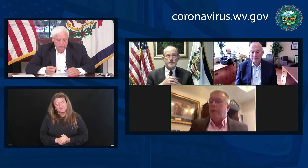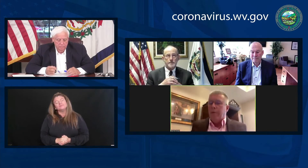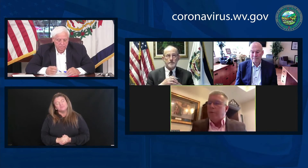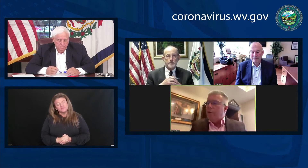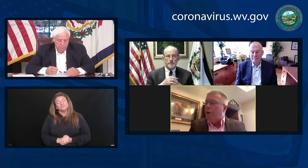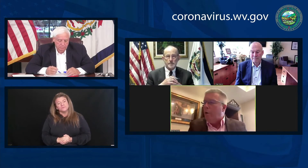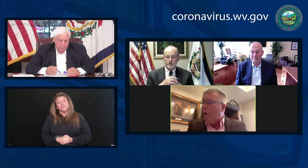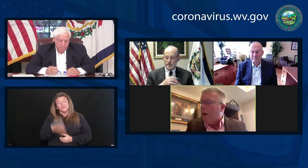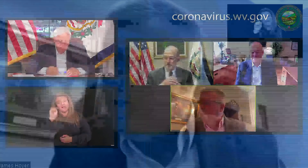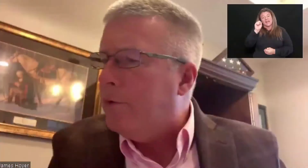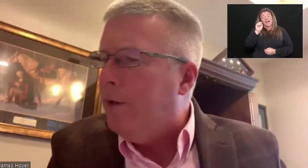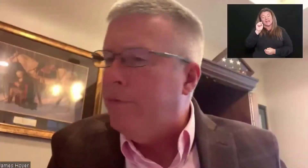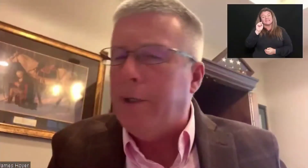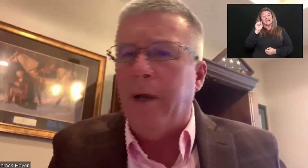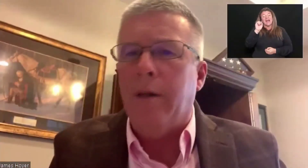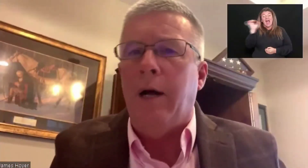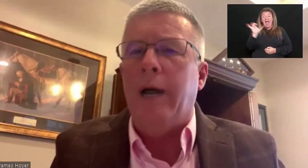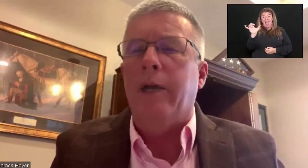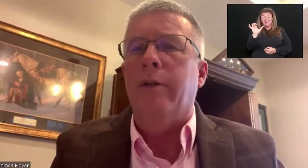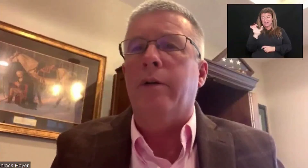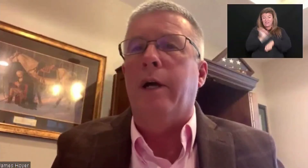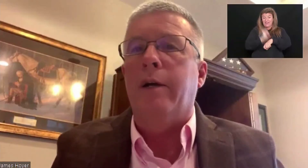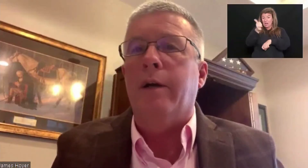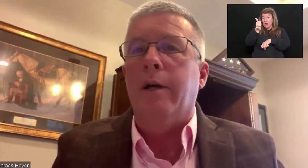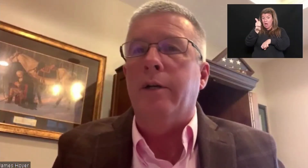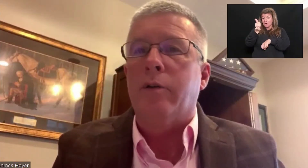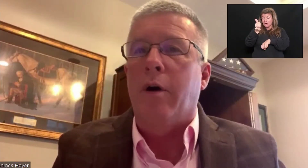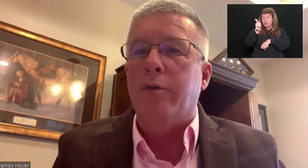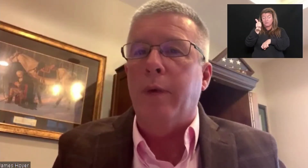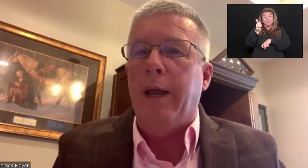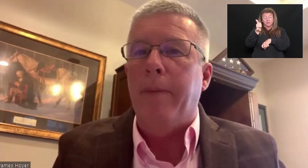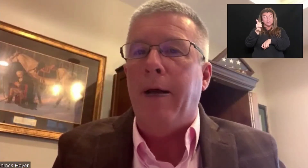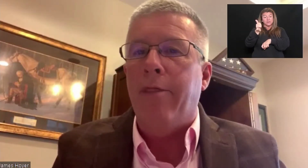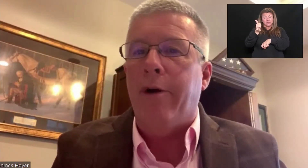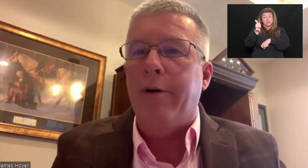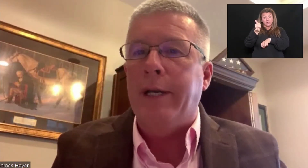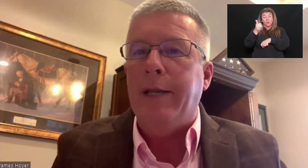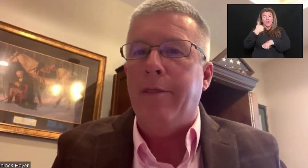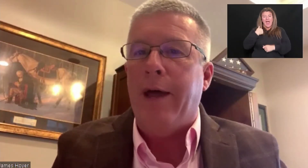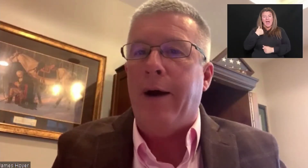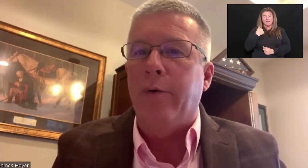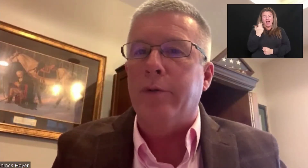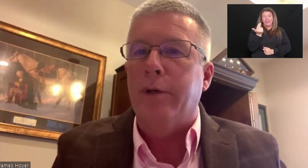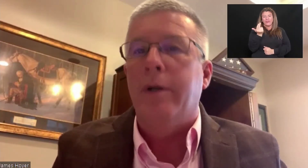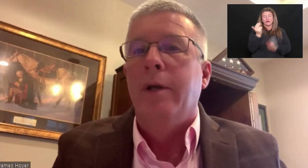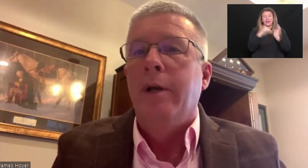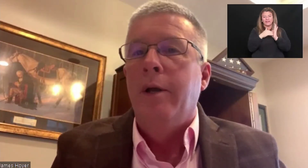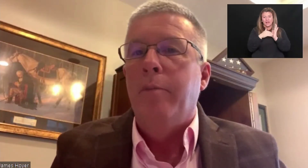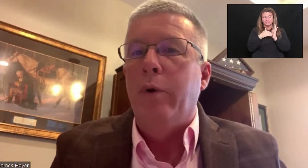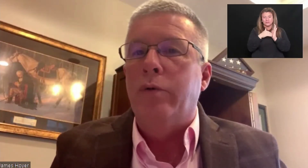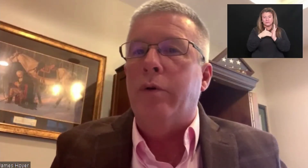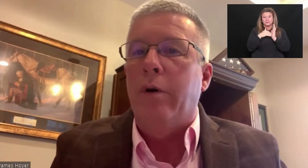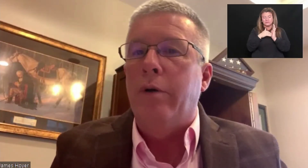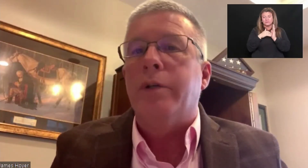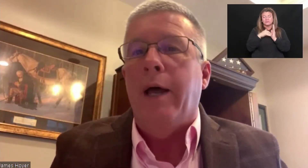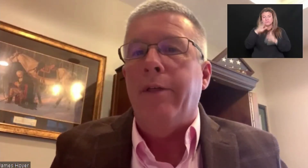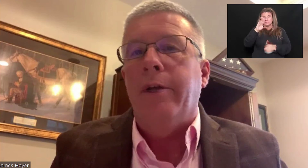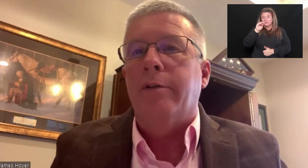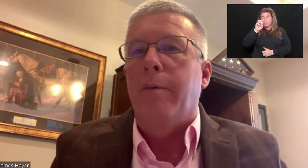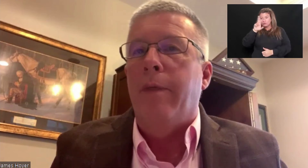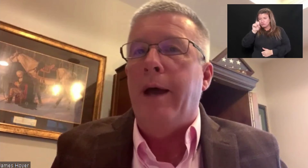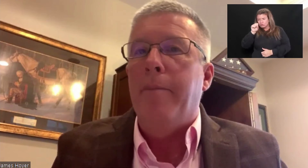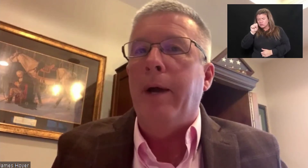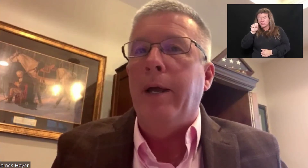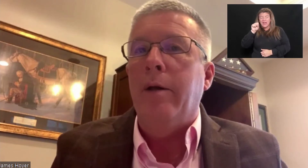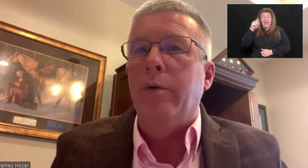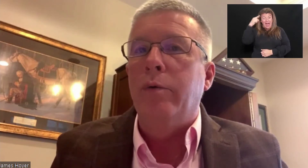Yes, sir, Governor. So as of 10 o'clock, it looked like, Charles, we had about 13,000 boosters. I think